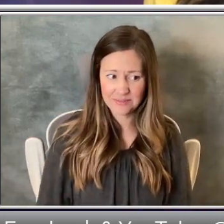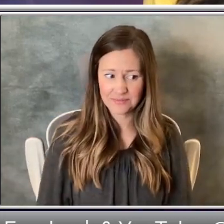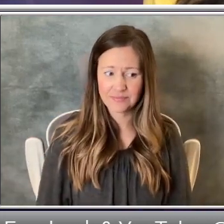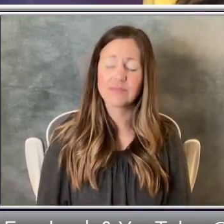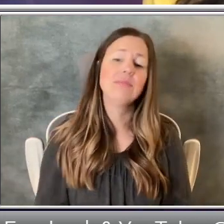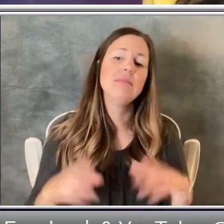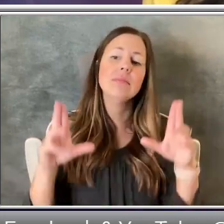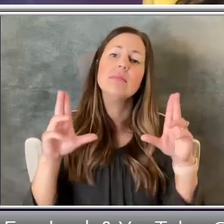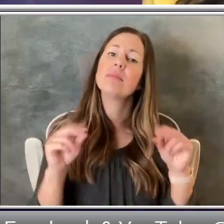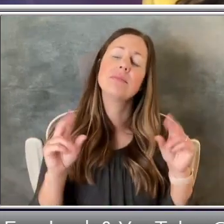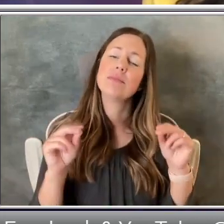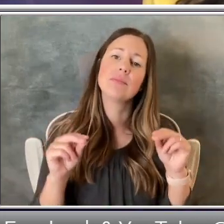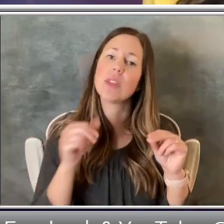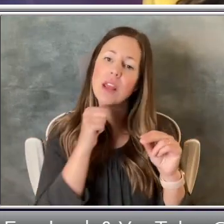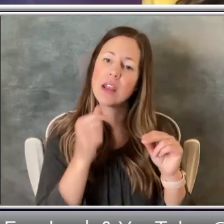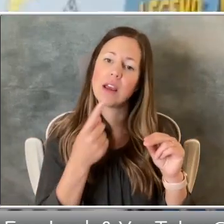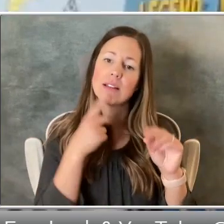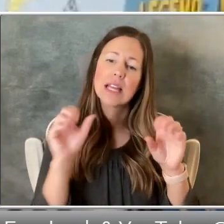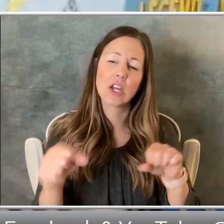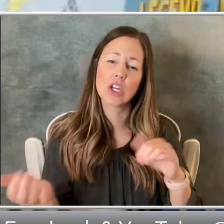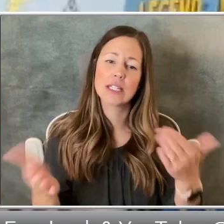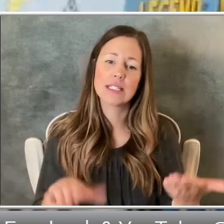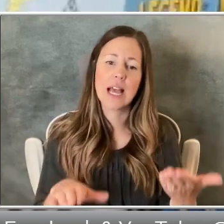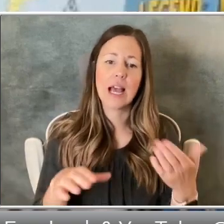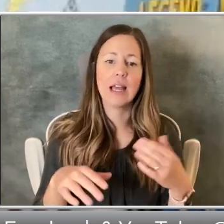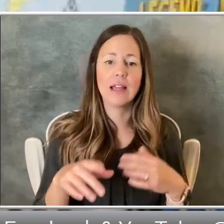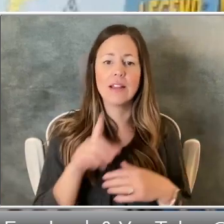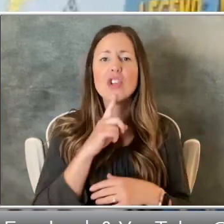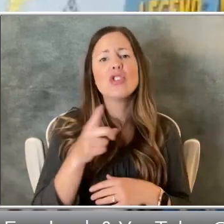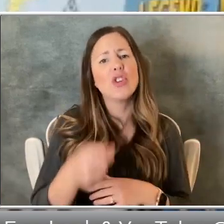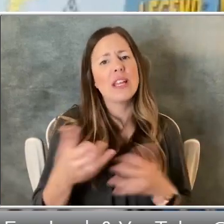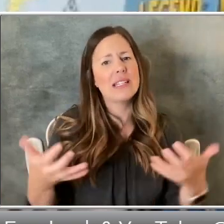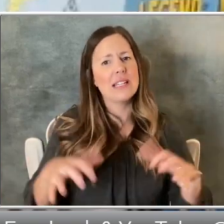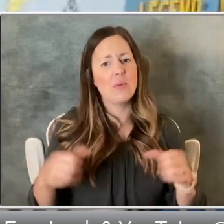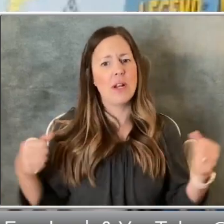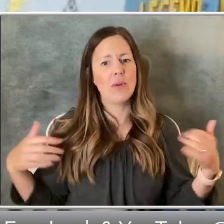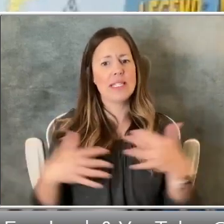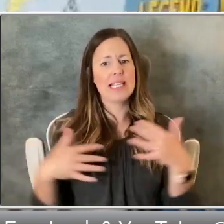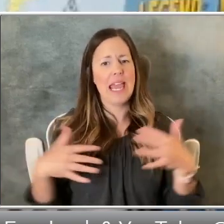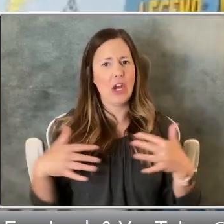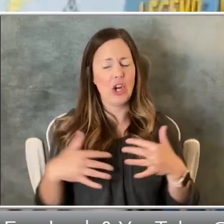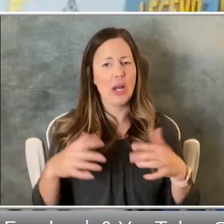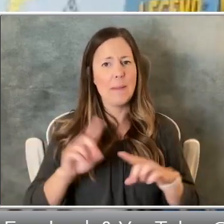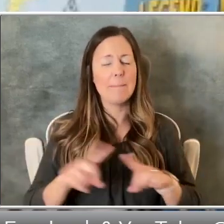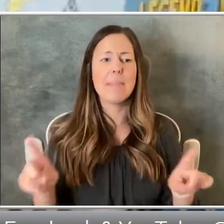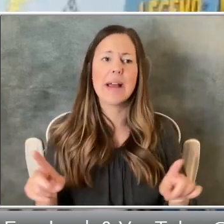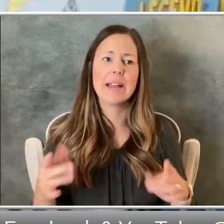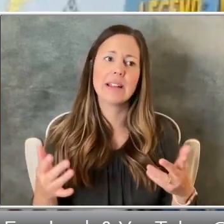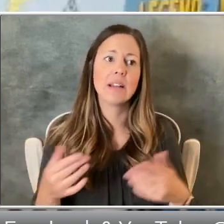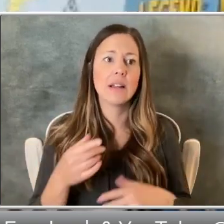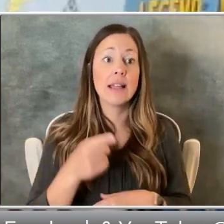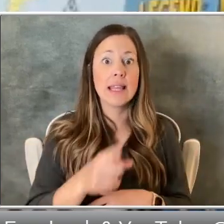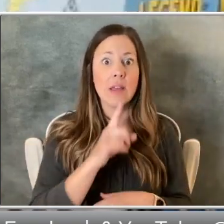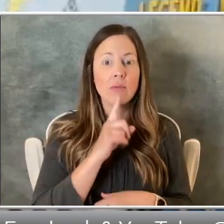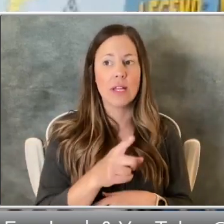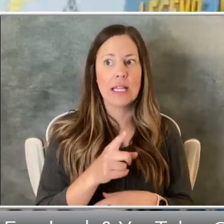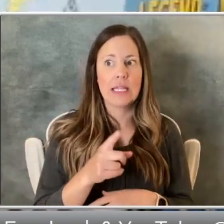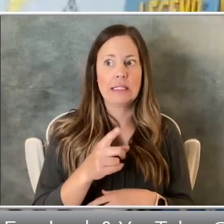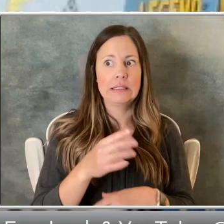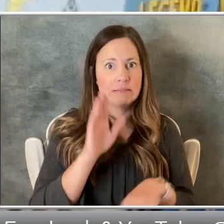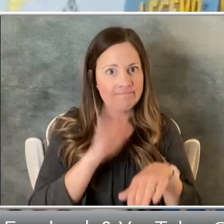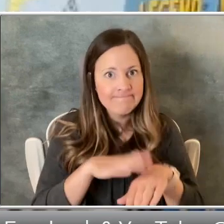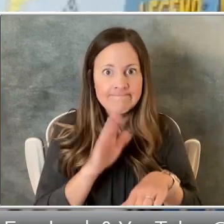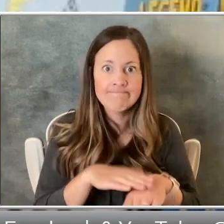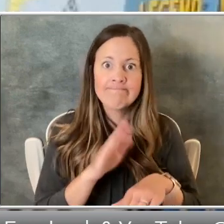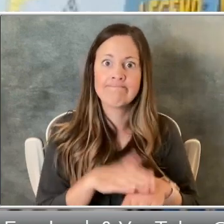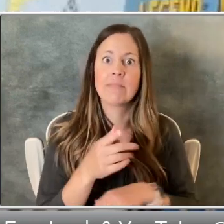No, they just said, I'm sure they didn't want to scare me to death, but they were very urgent and said, you